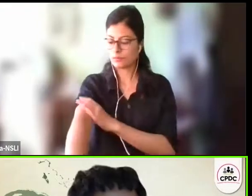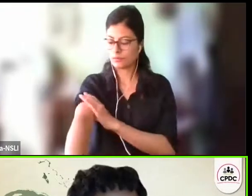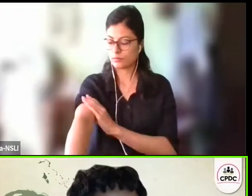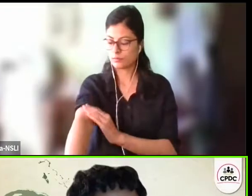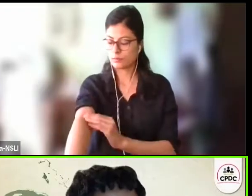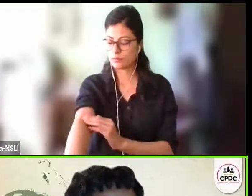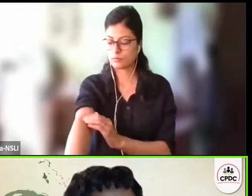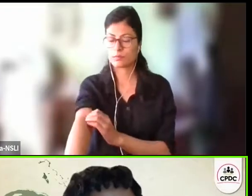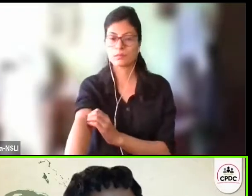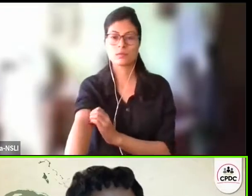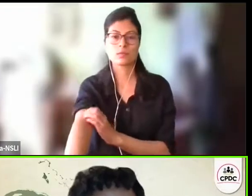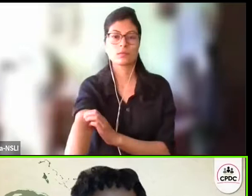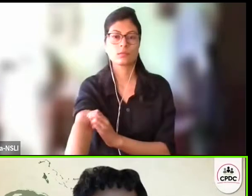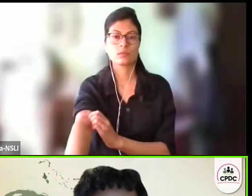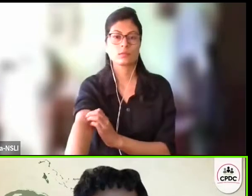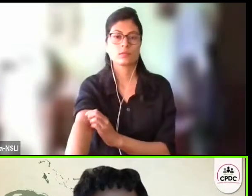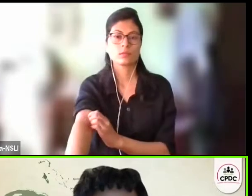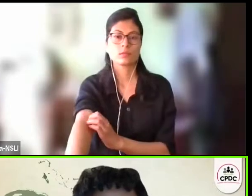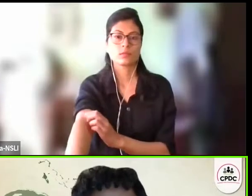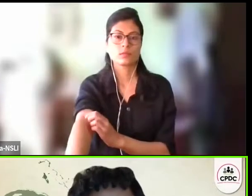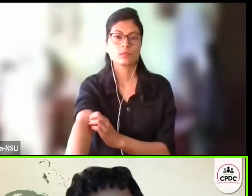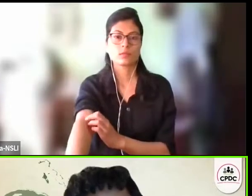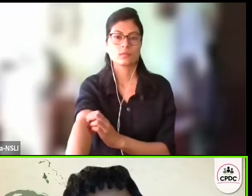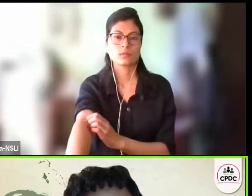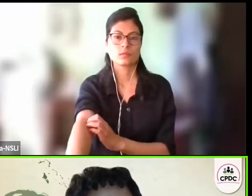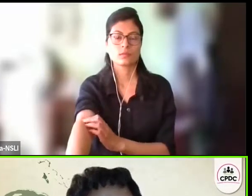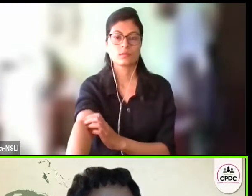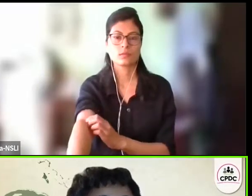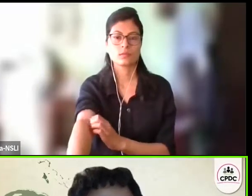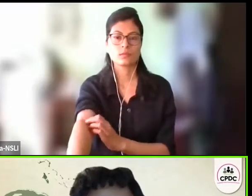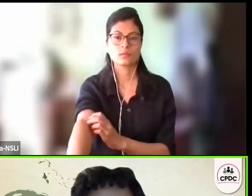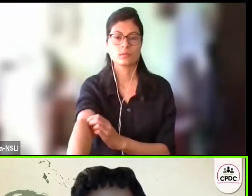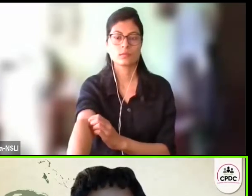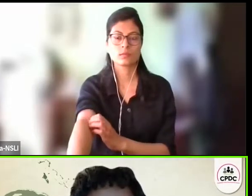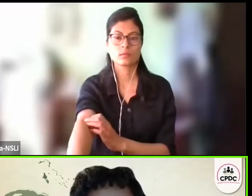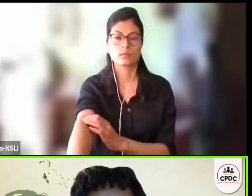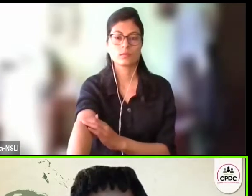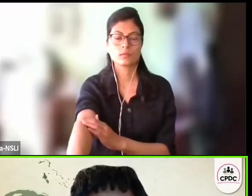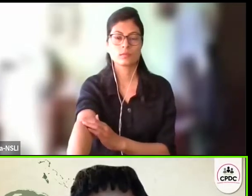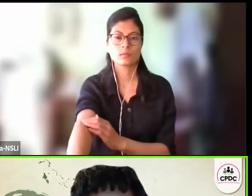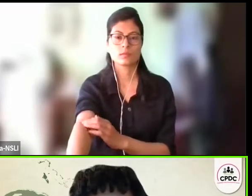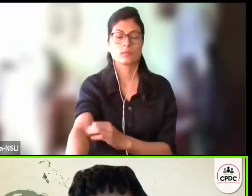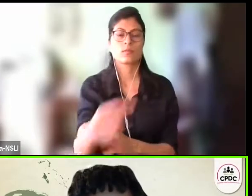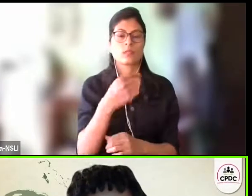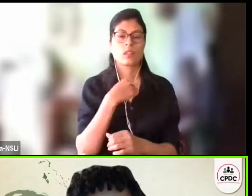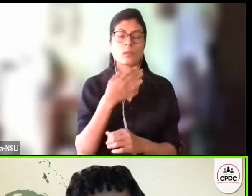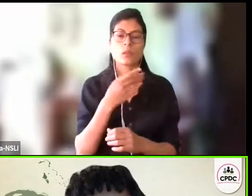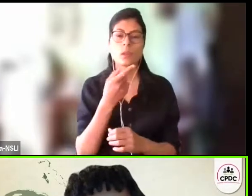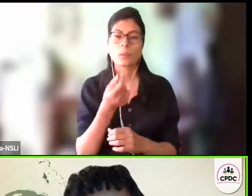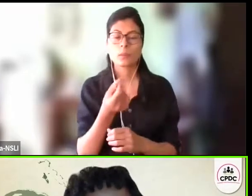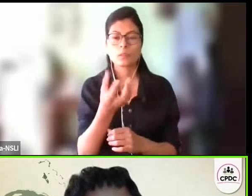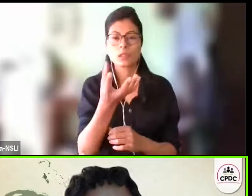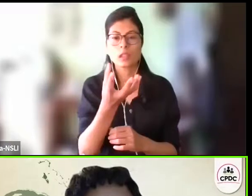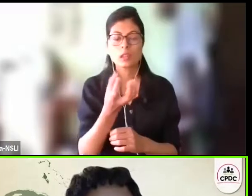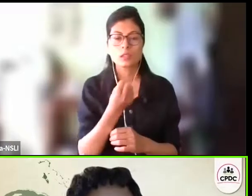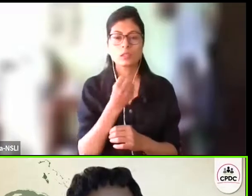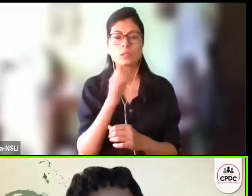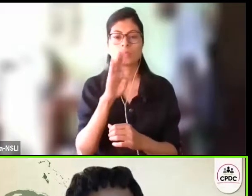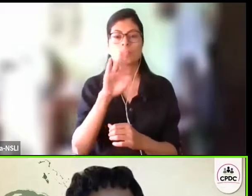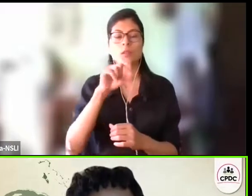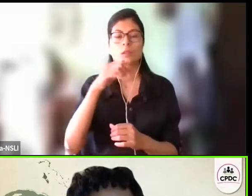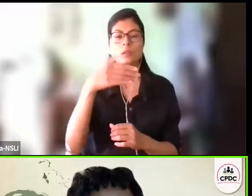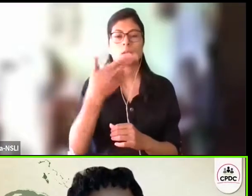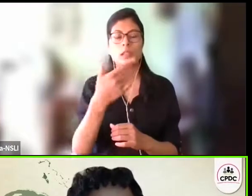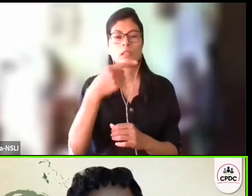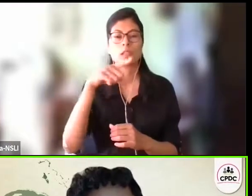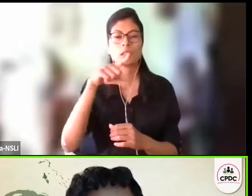spent money to board up our windows to protect our cars and crops. And we even spent money post events to rebuild. But what we're trying